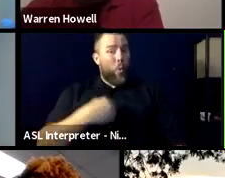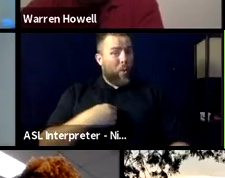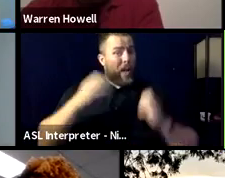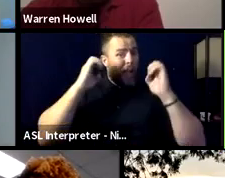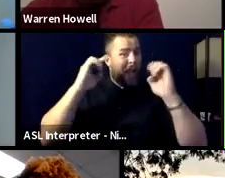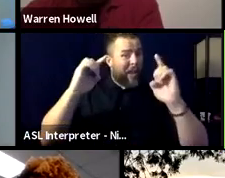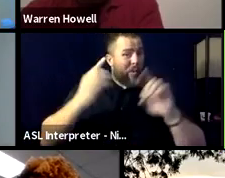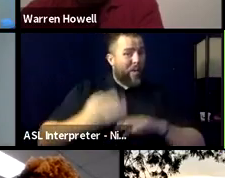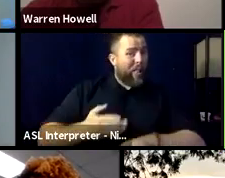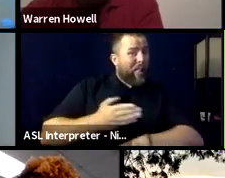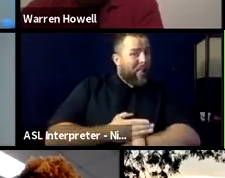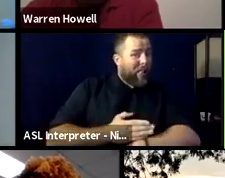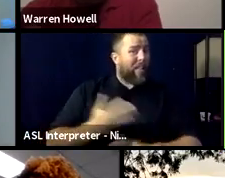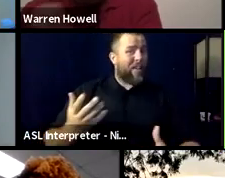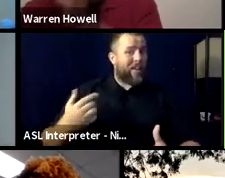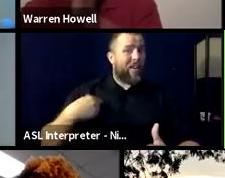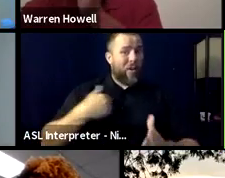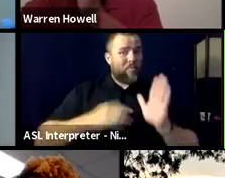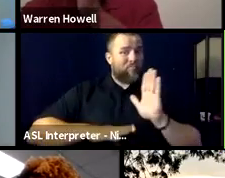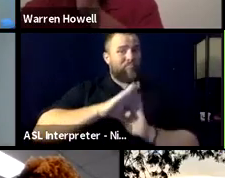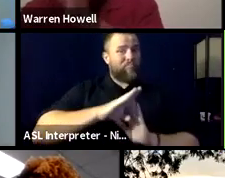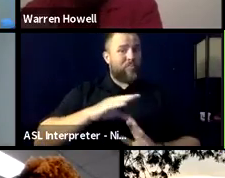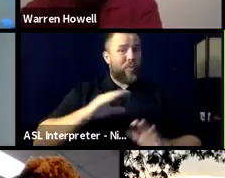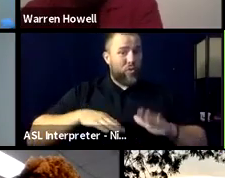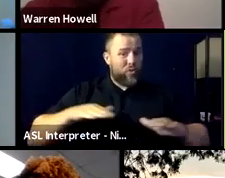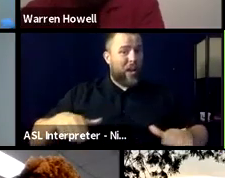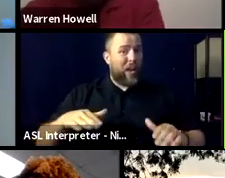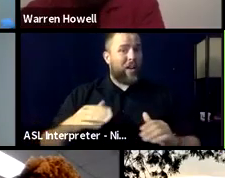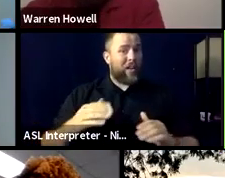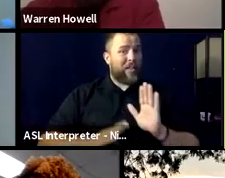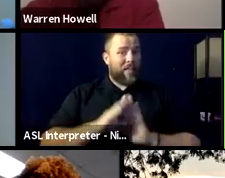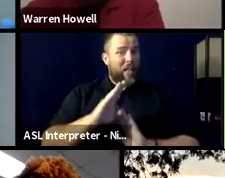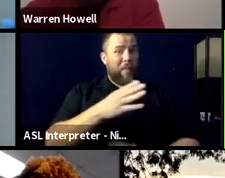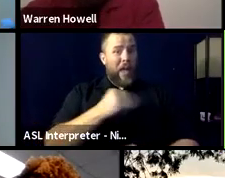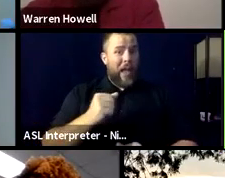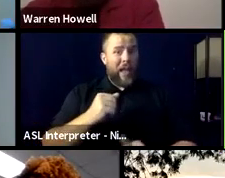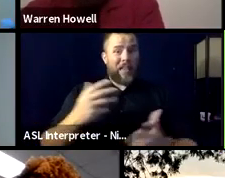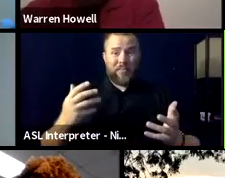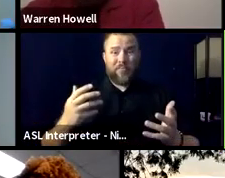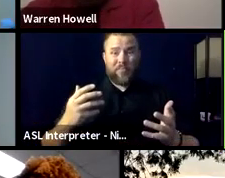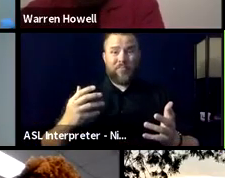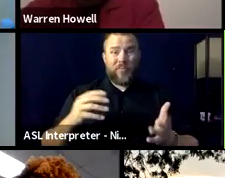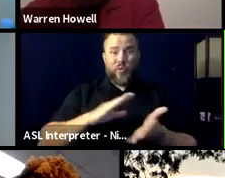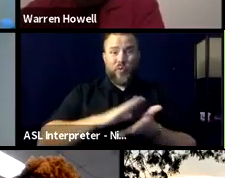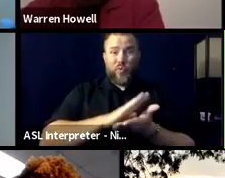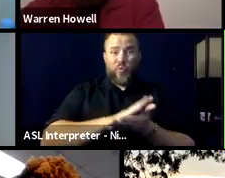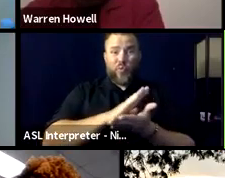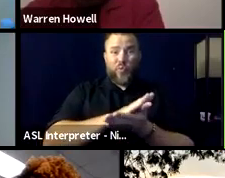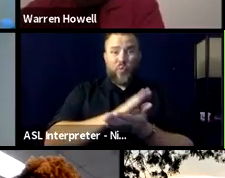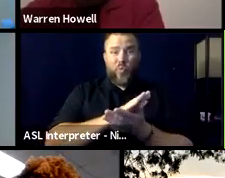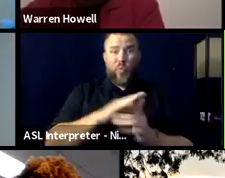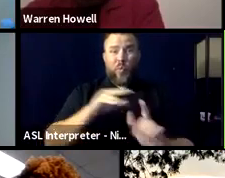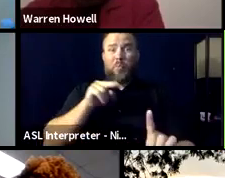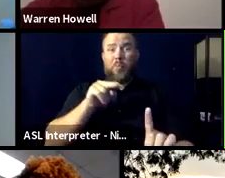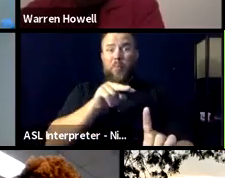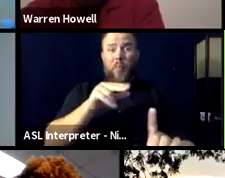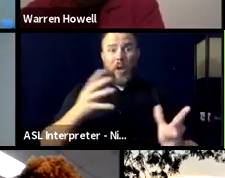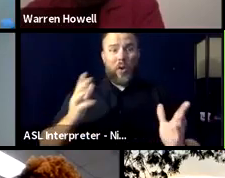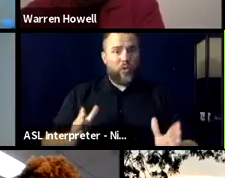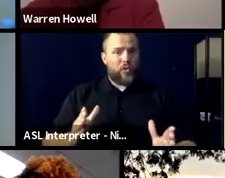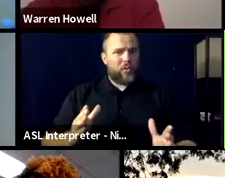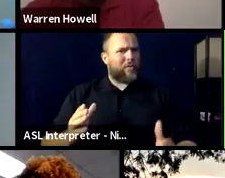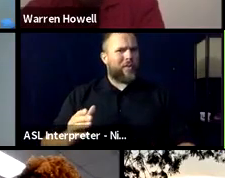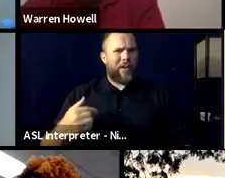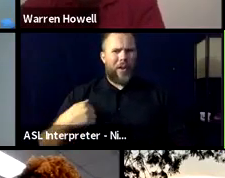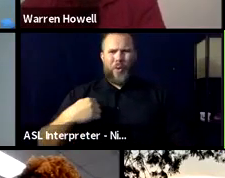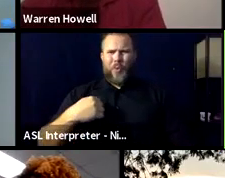dedicated professionals in child development and academic pedagogy. This delayed decision has been unfair and harmful to many